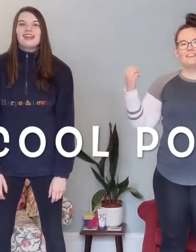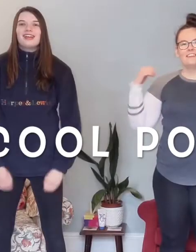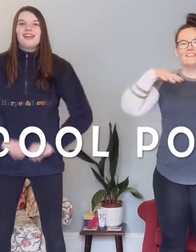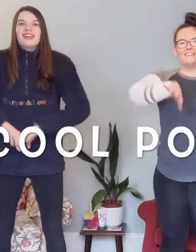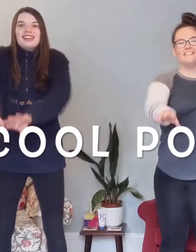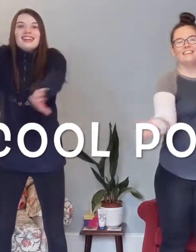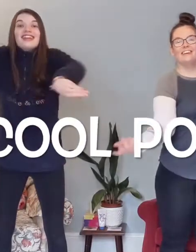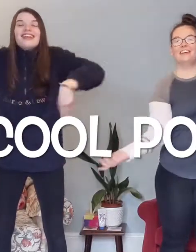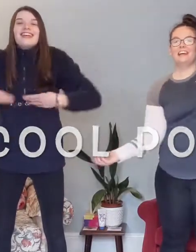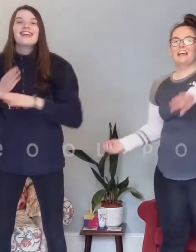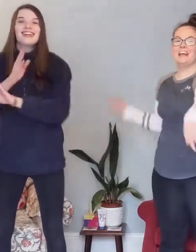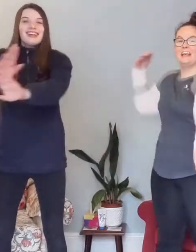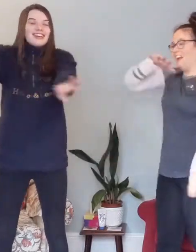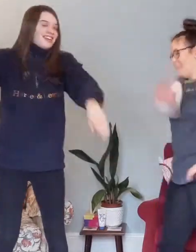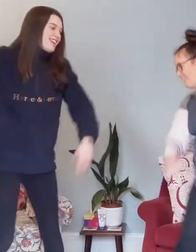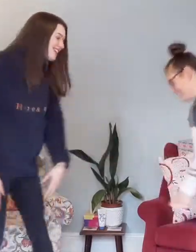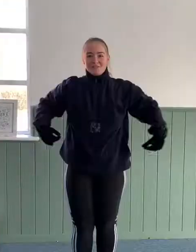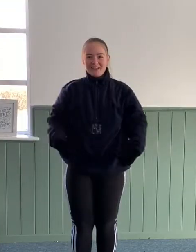stroke.